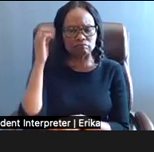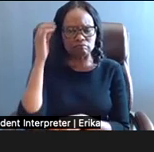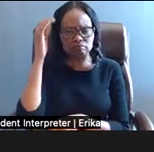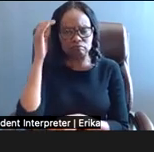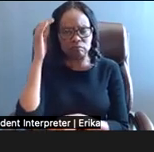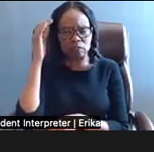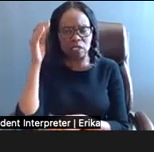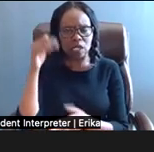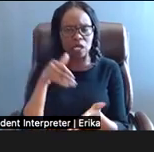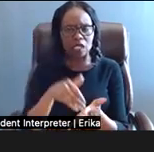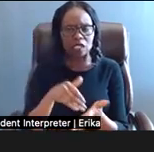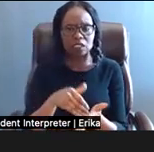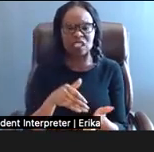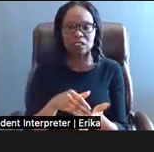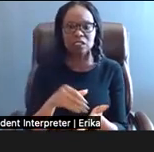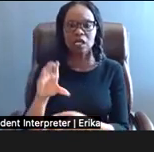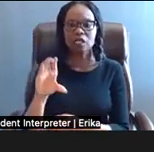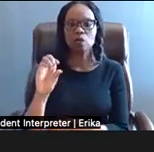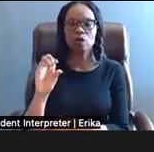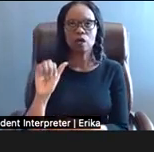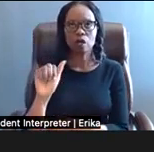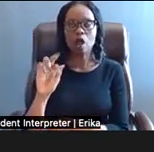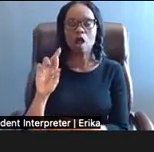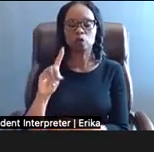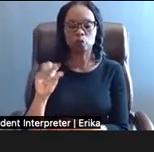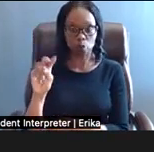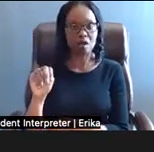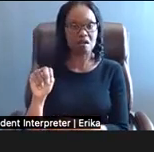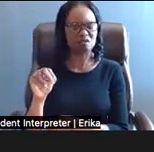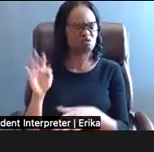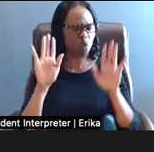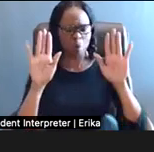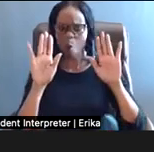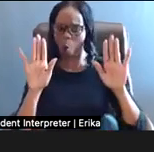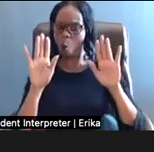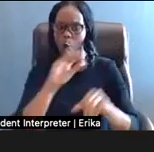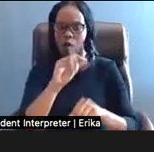Dr. Cardona did a great job covering all the questions. I think she did get most of them.